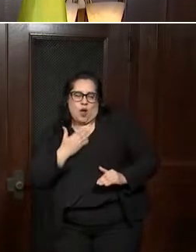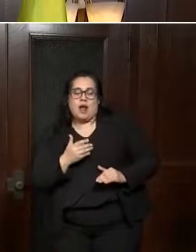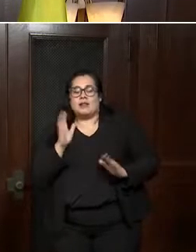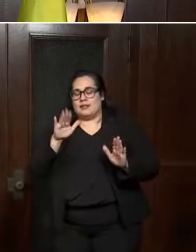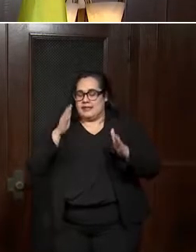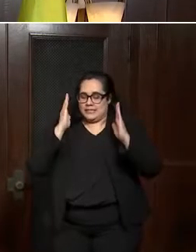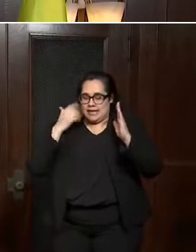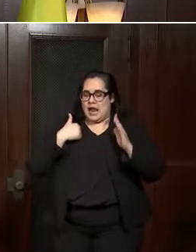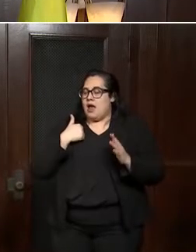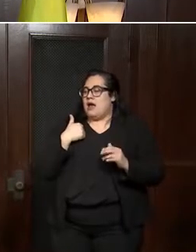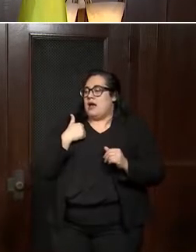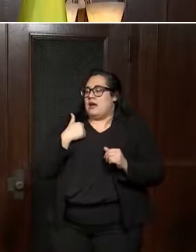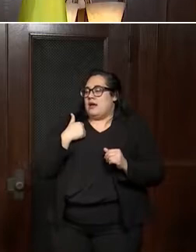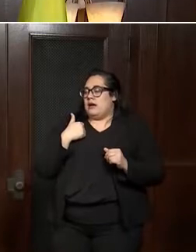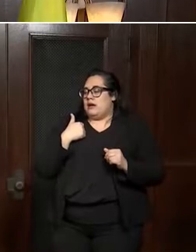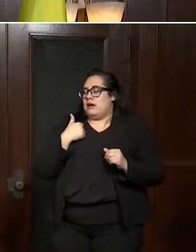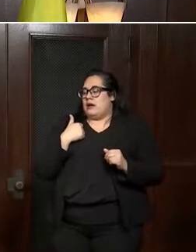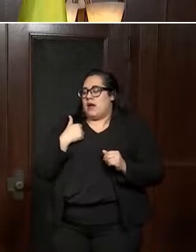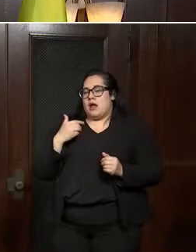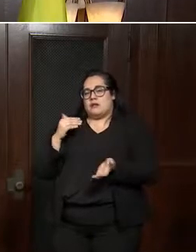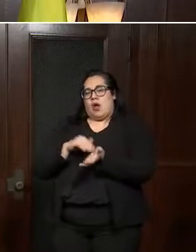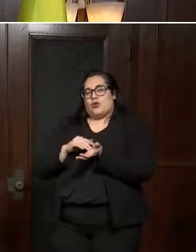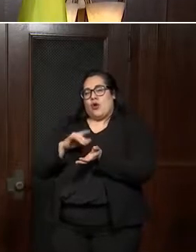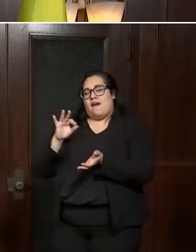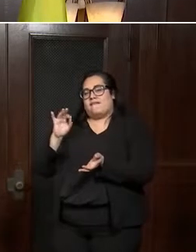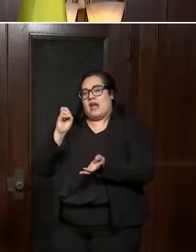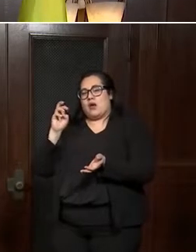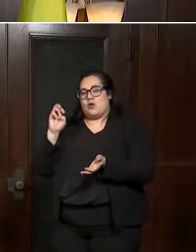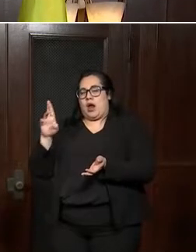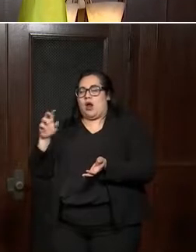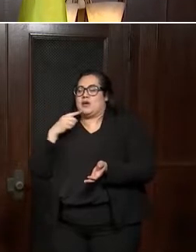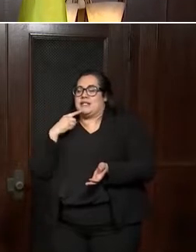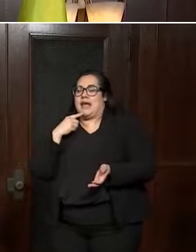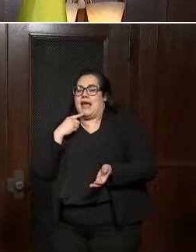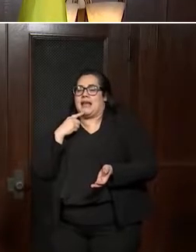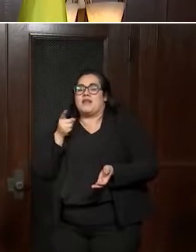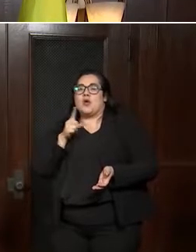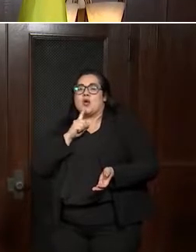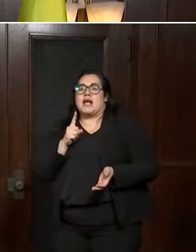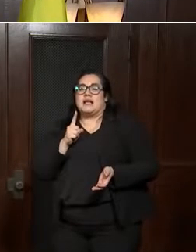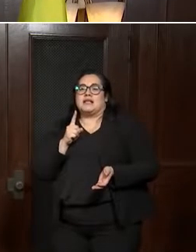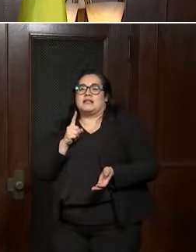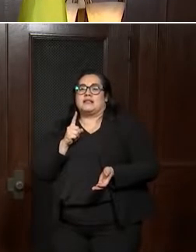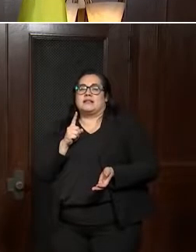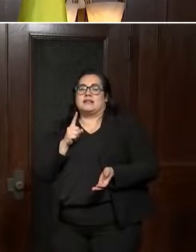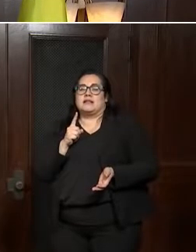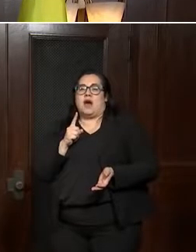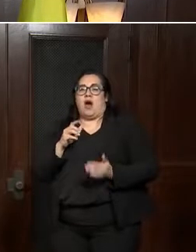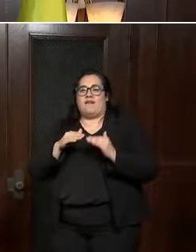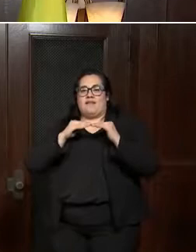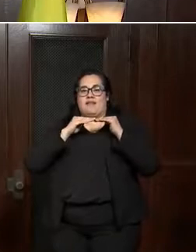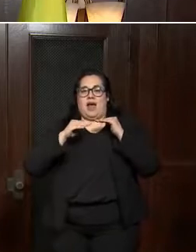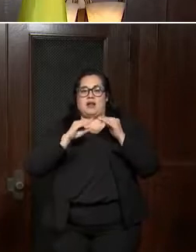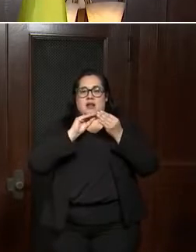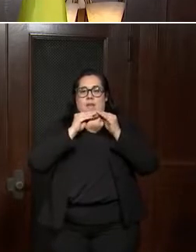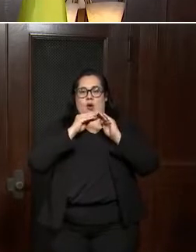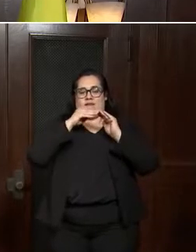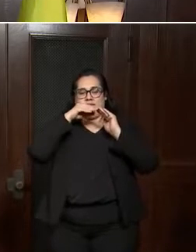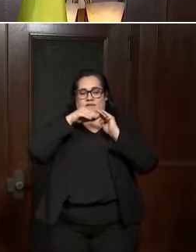Listen, a couple things. Dr. Ferrer said last week that there's a flattening of the curve. Today she announced